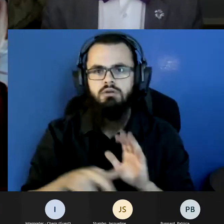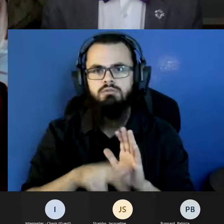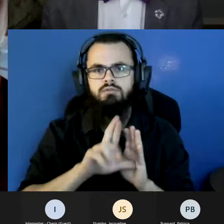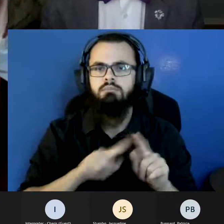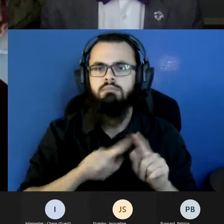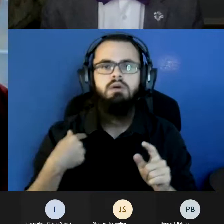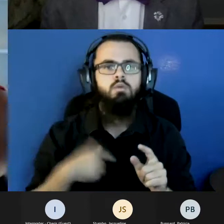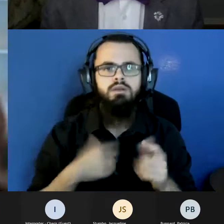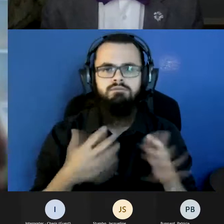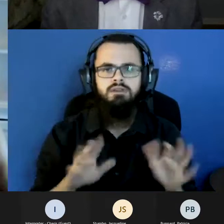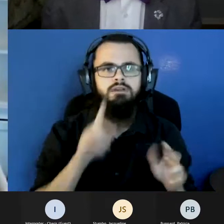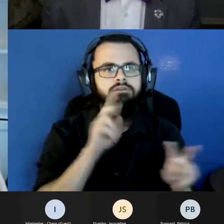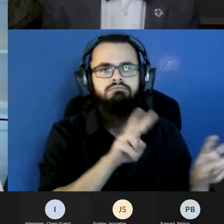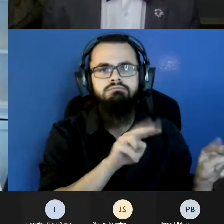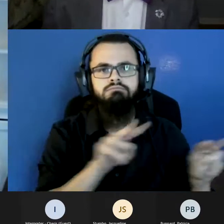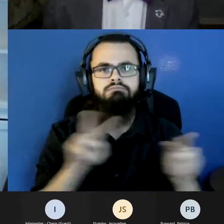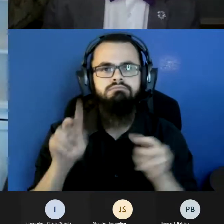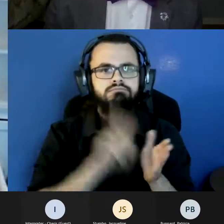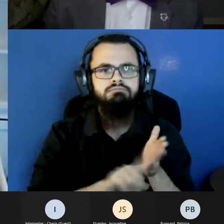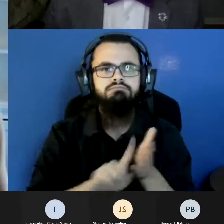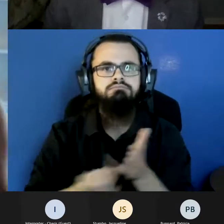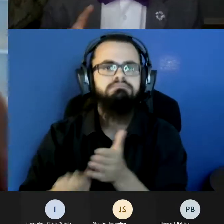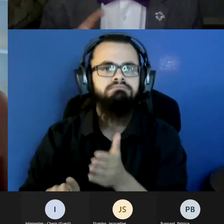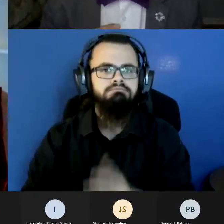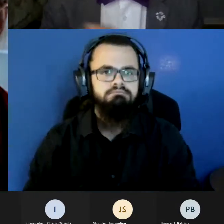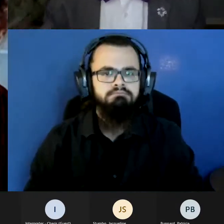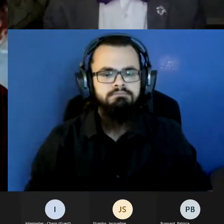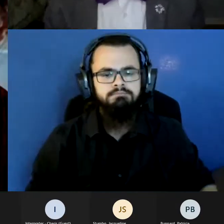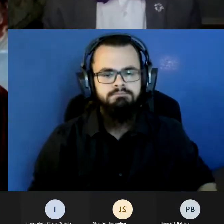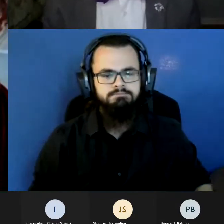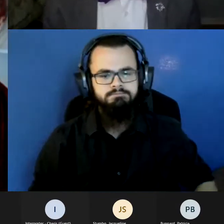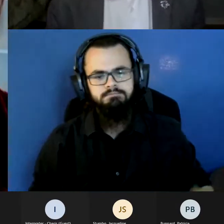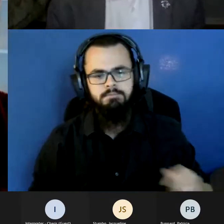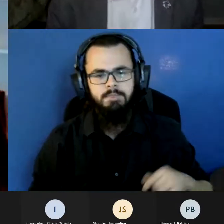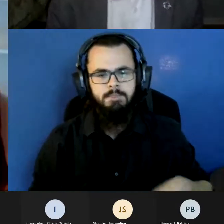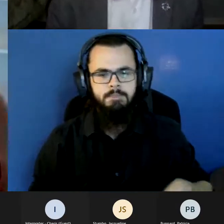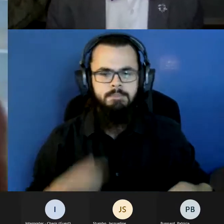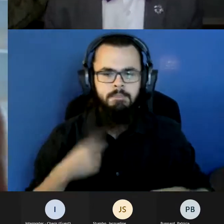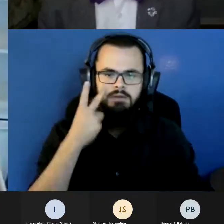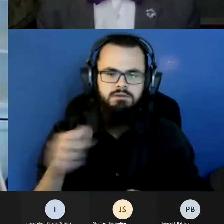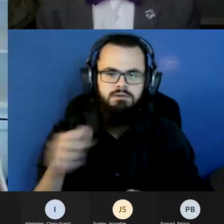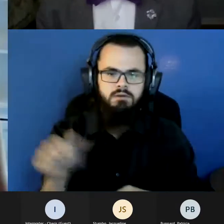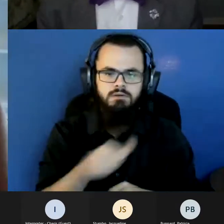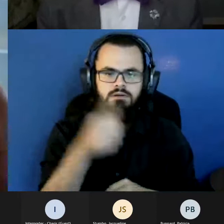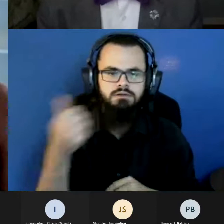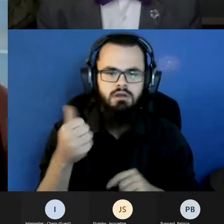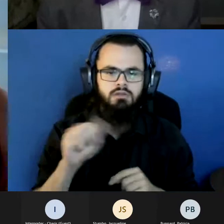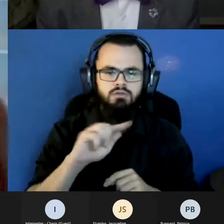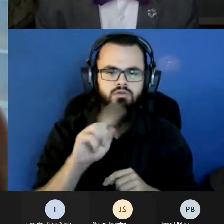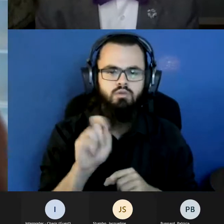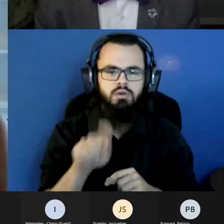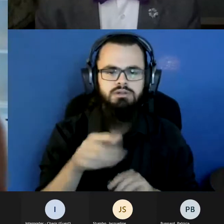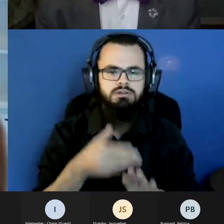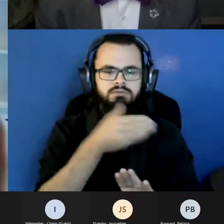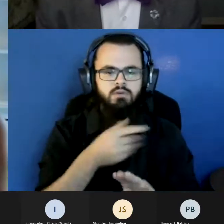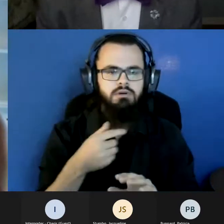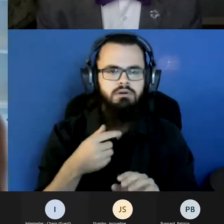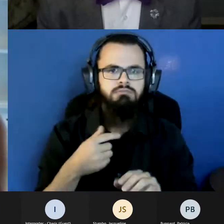conducted, right? We know that that process has occurred. And then I saw another question before I kick things back over to Dr.